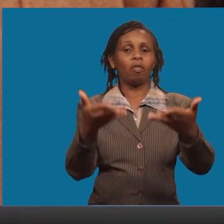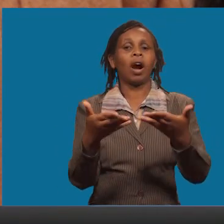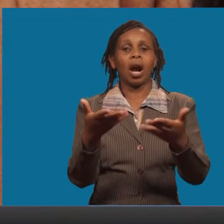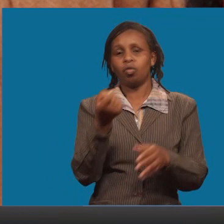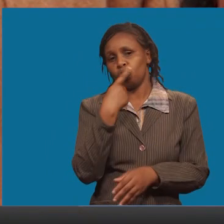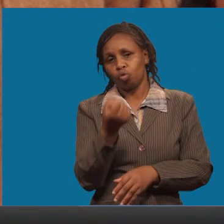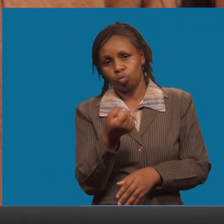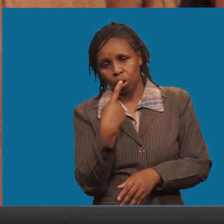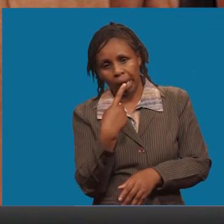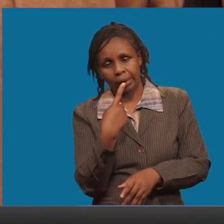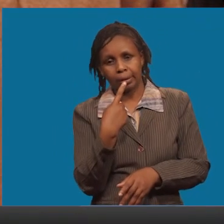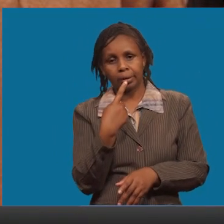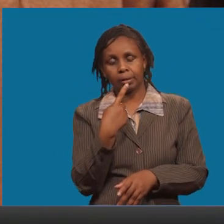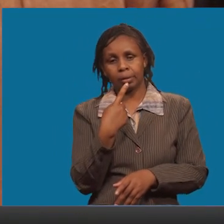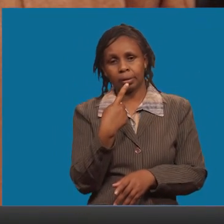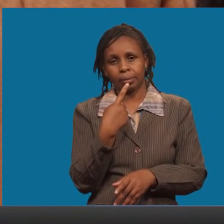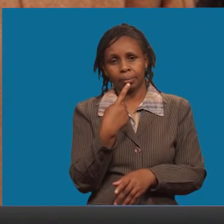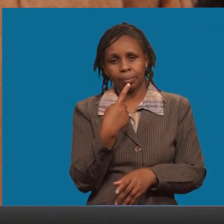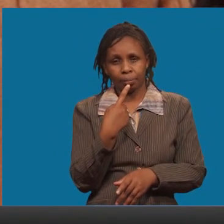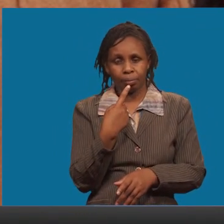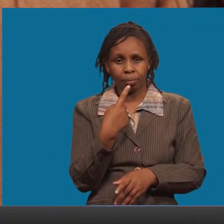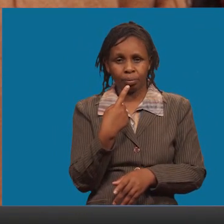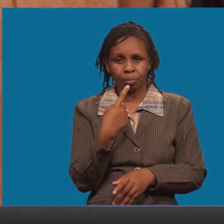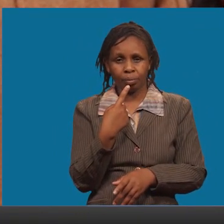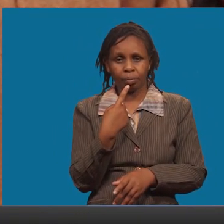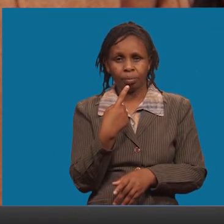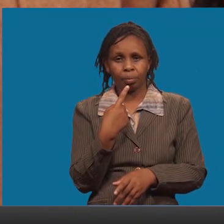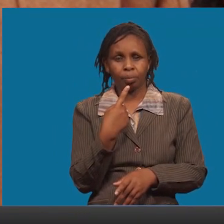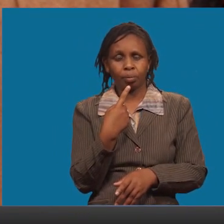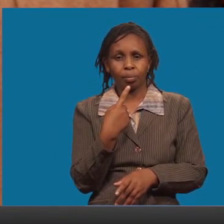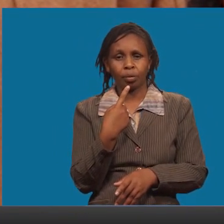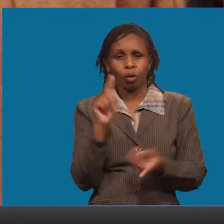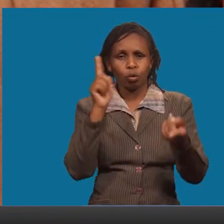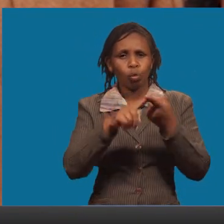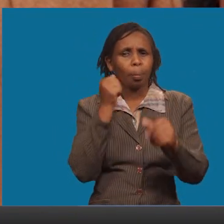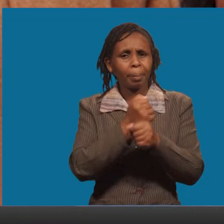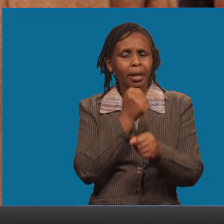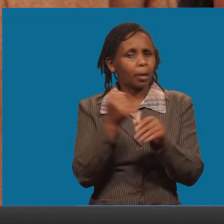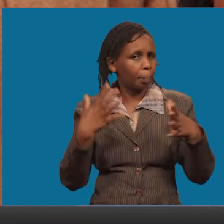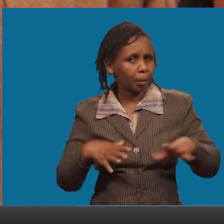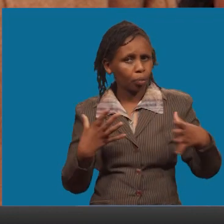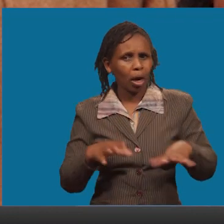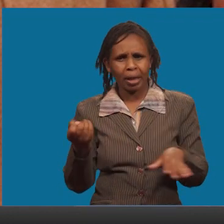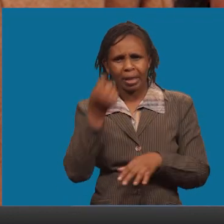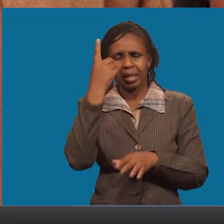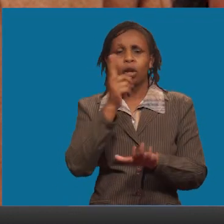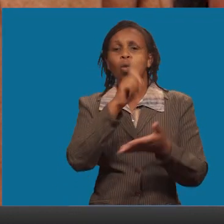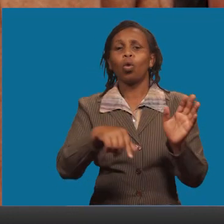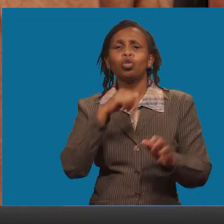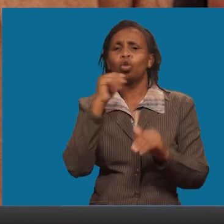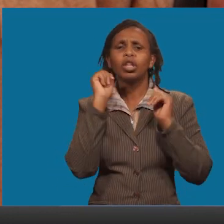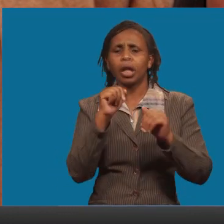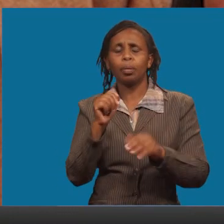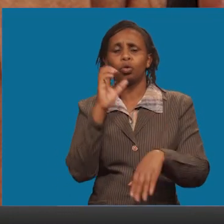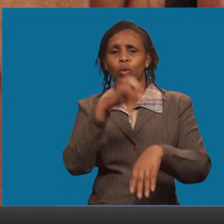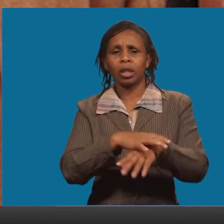and you know, set people to understand that what they are not able to afford in these